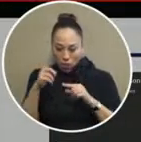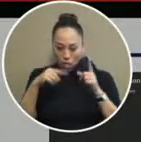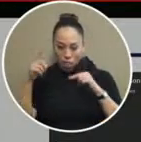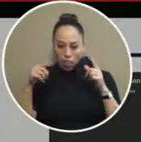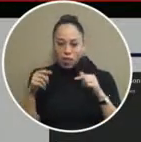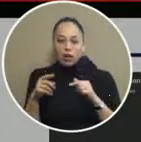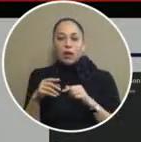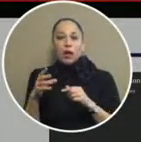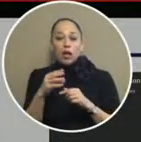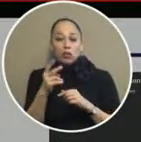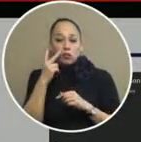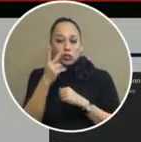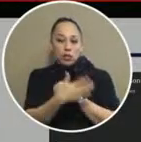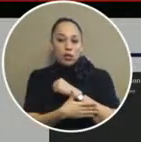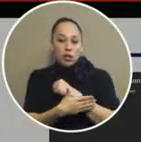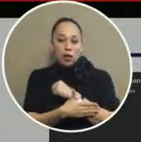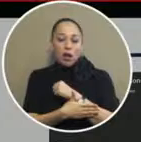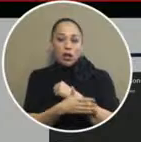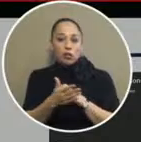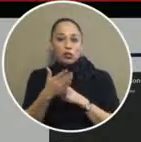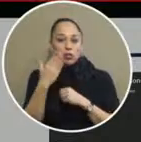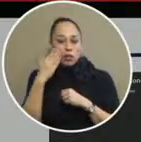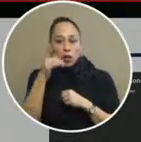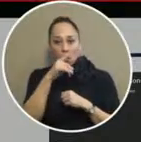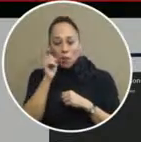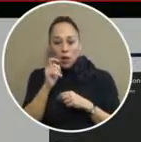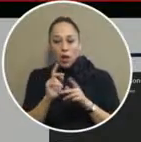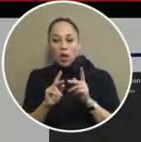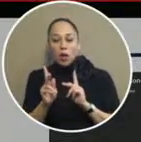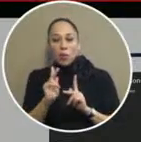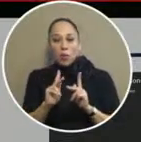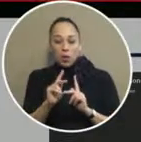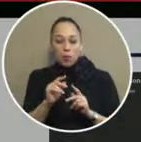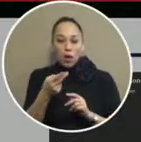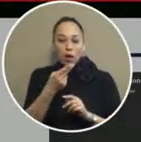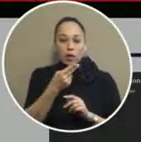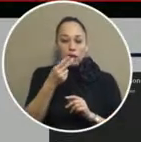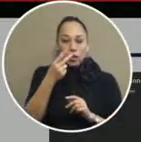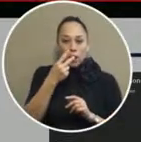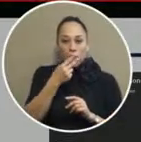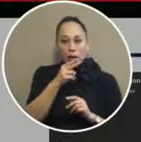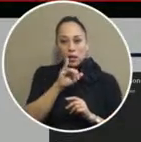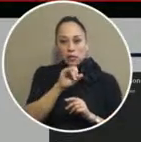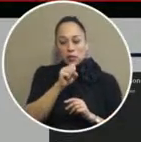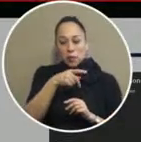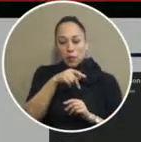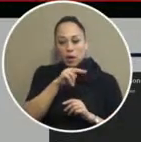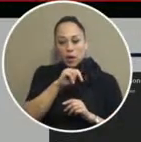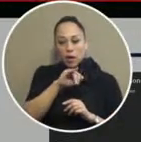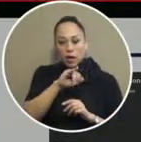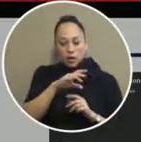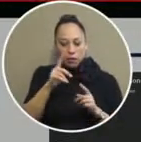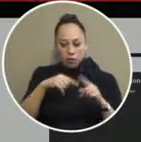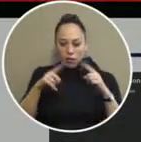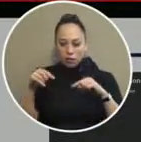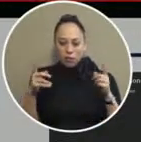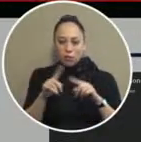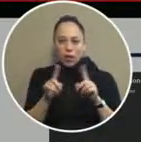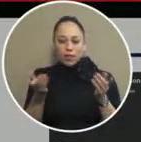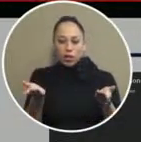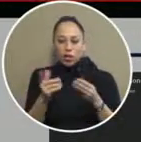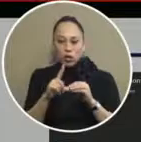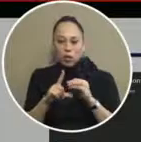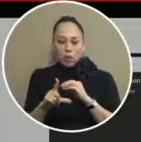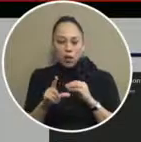country, we know that African Americans and Hispanics are being disproportionately affected. But here in El Paso is no